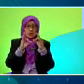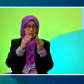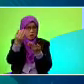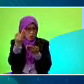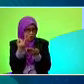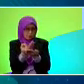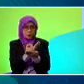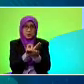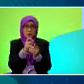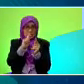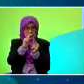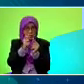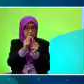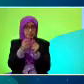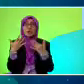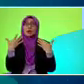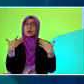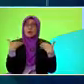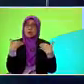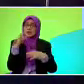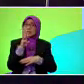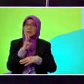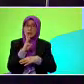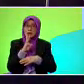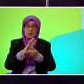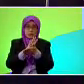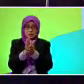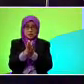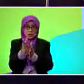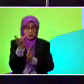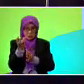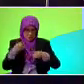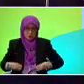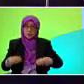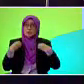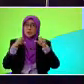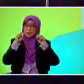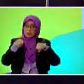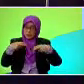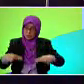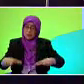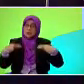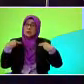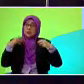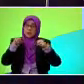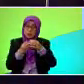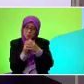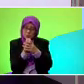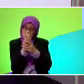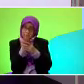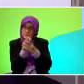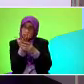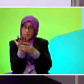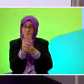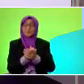Yes. That is a very important aspect of making dried prawns, where the water